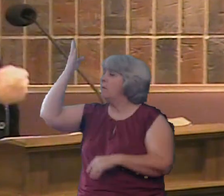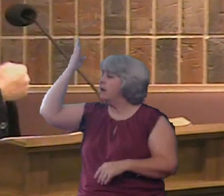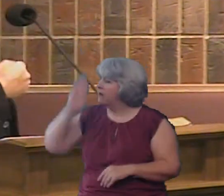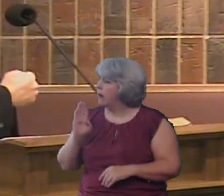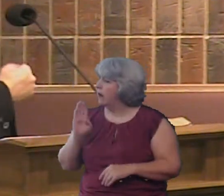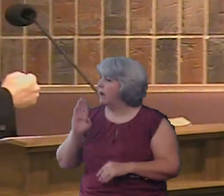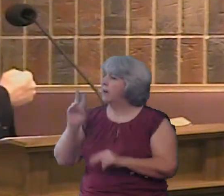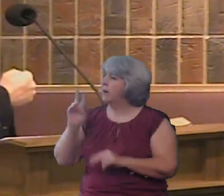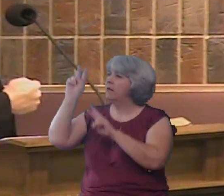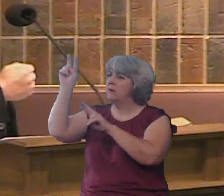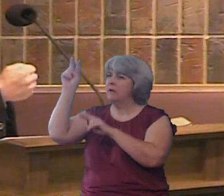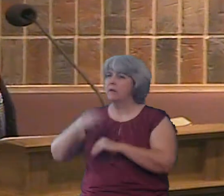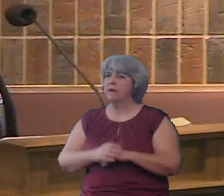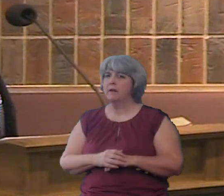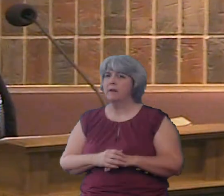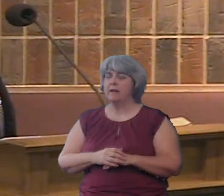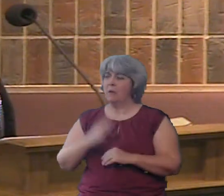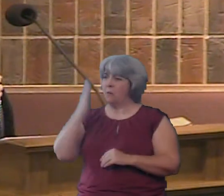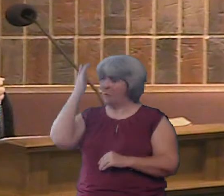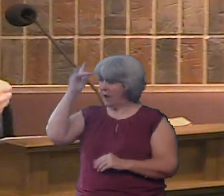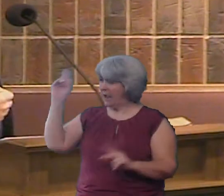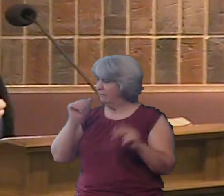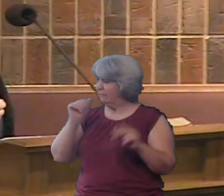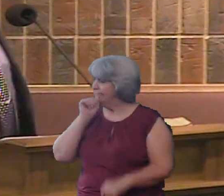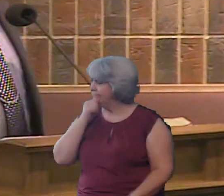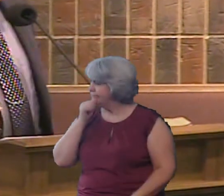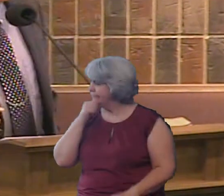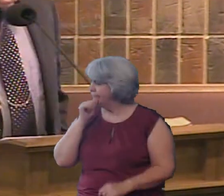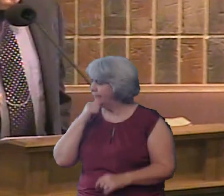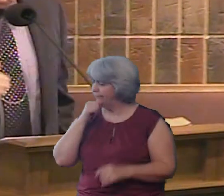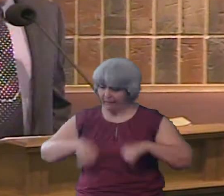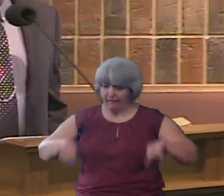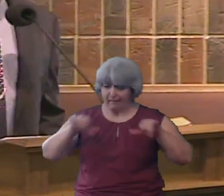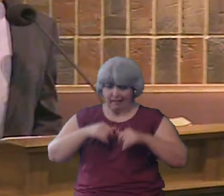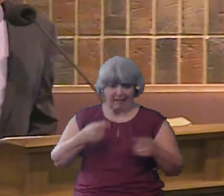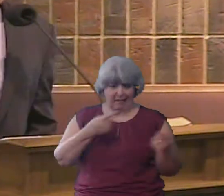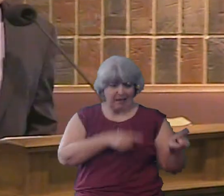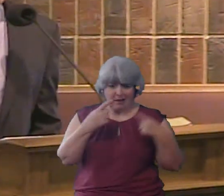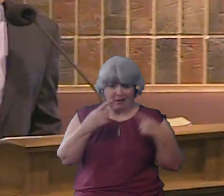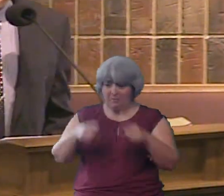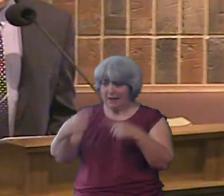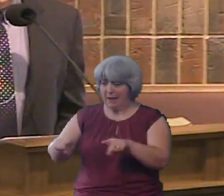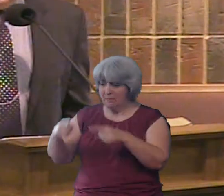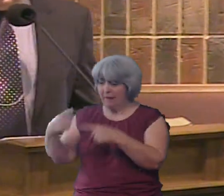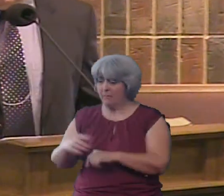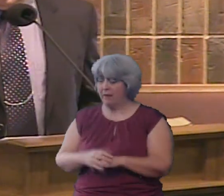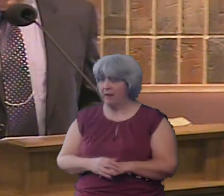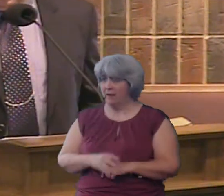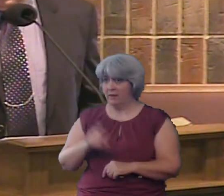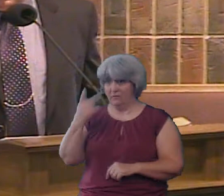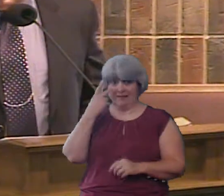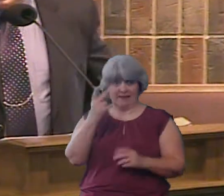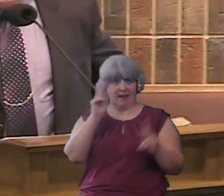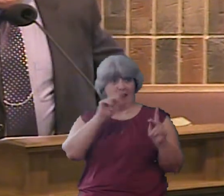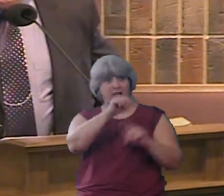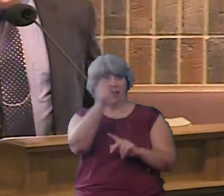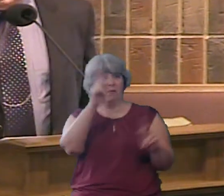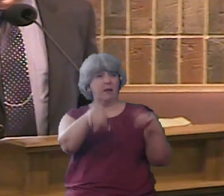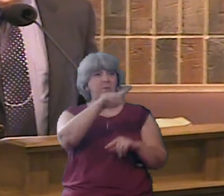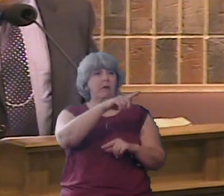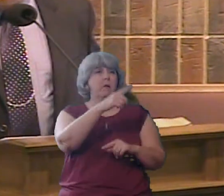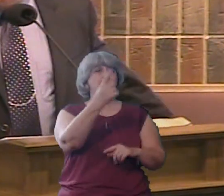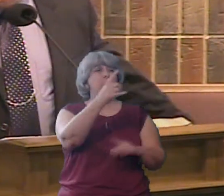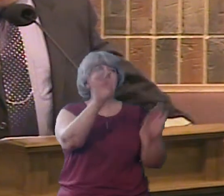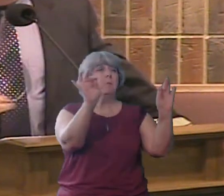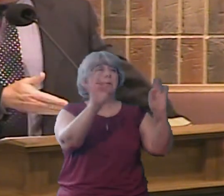Why would anyone put up with all of these experiences in life? And we've seen people fall away for so much